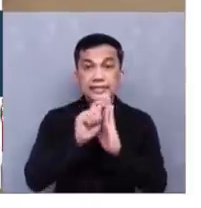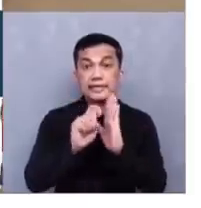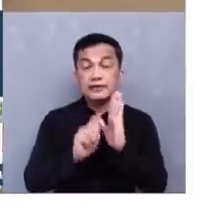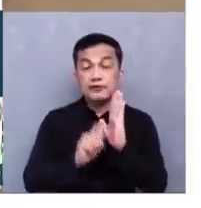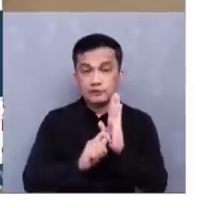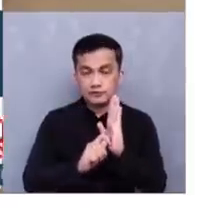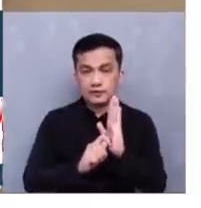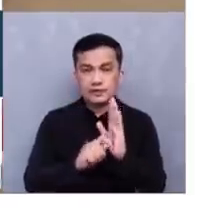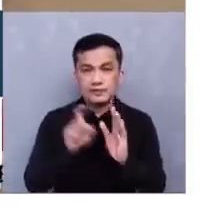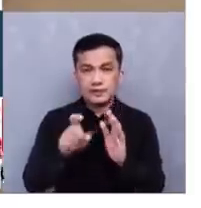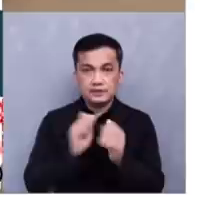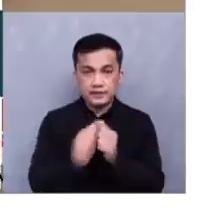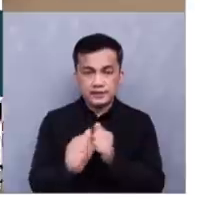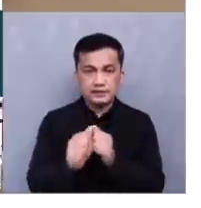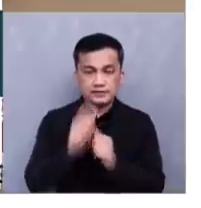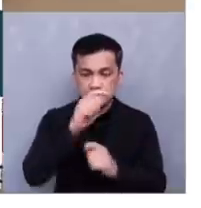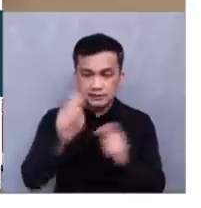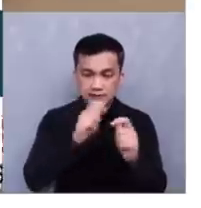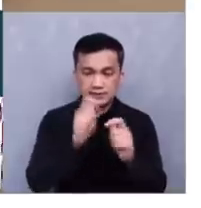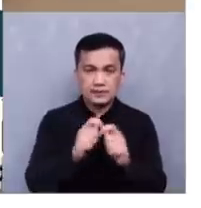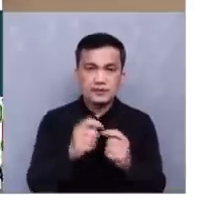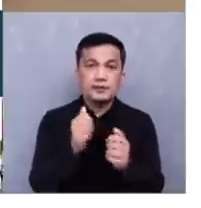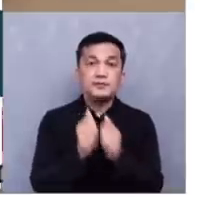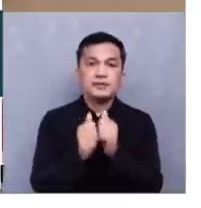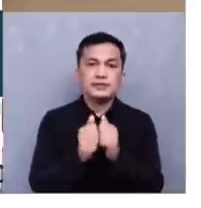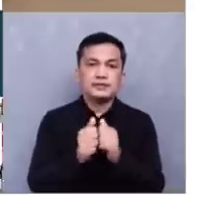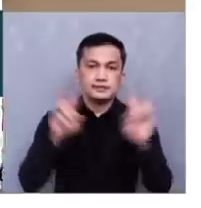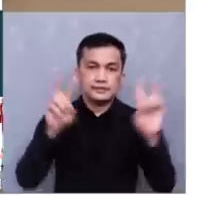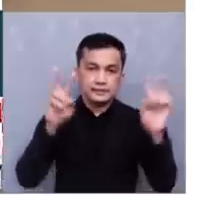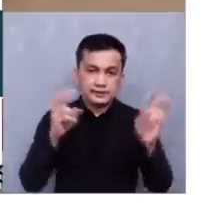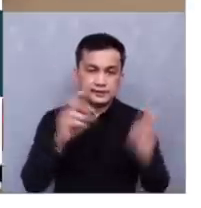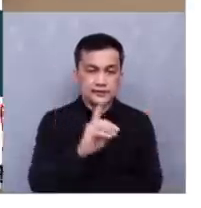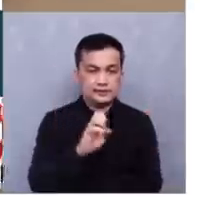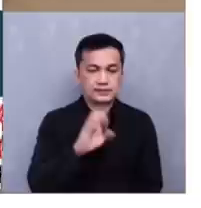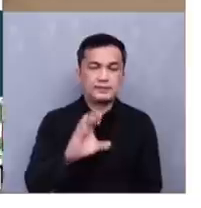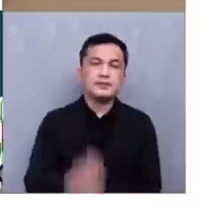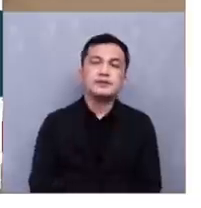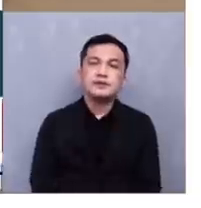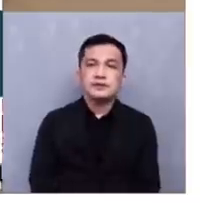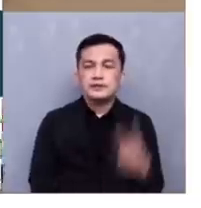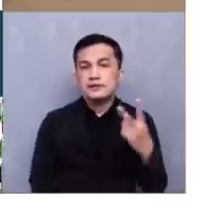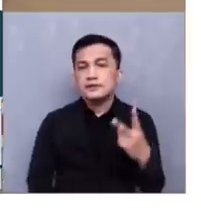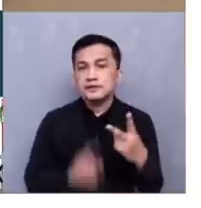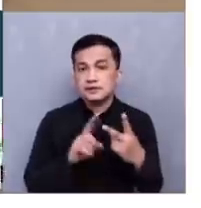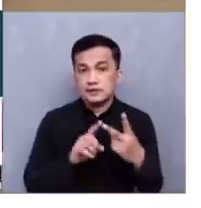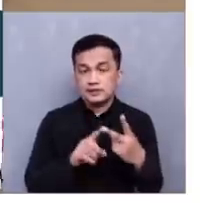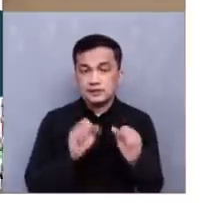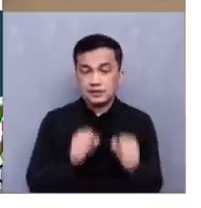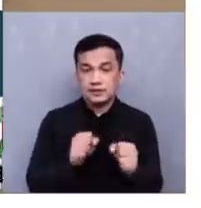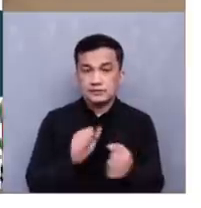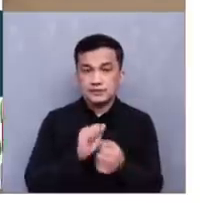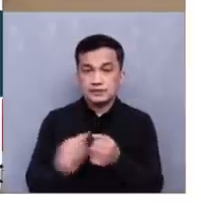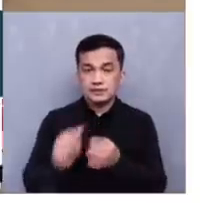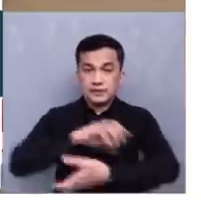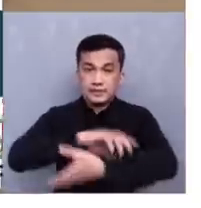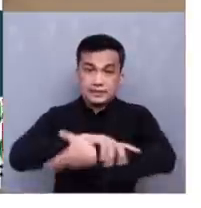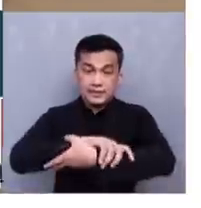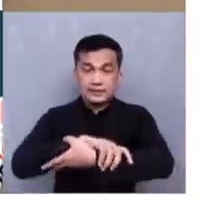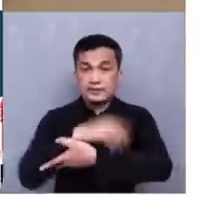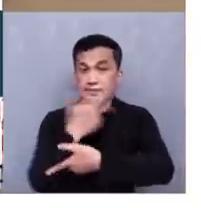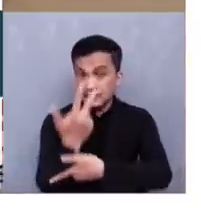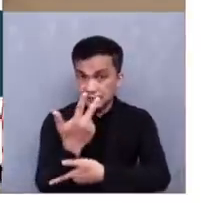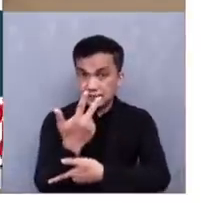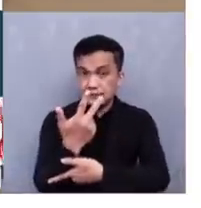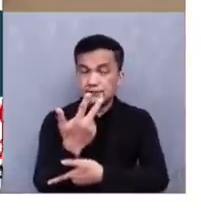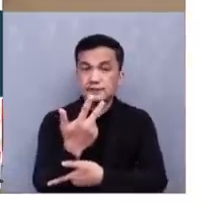pass it on time, meaning by December. The second one being is if we can pass the Bayanihan 3. No? Yung